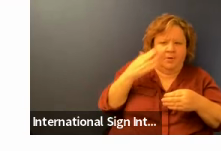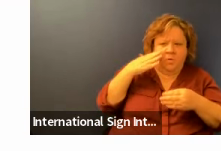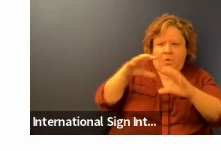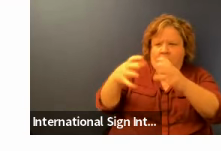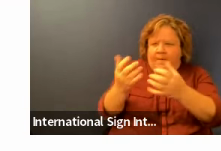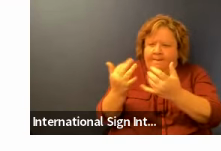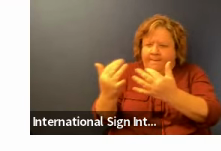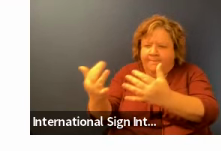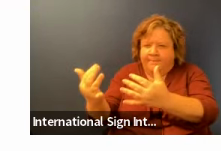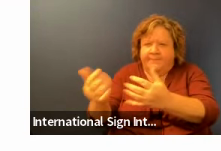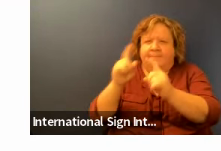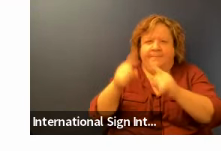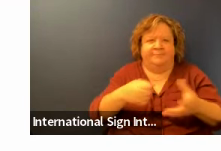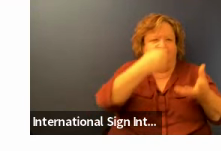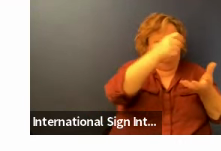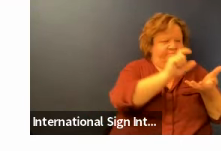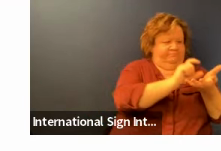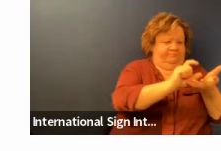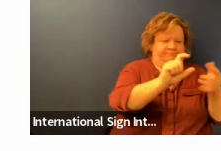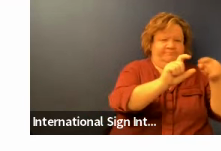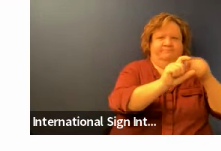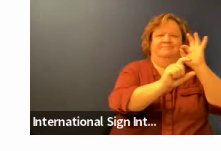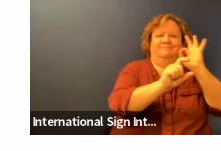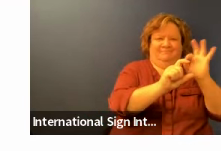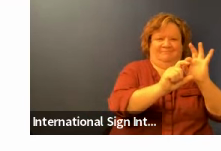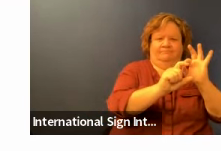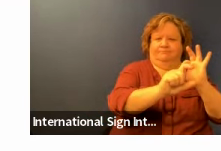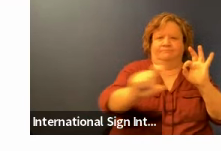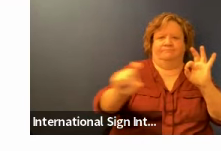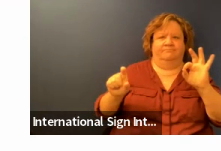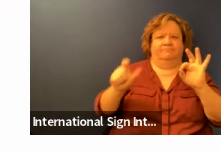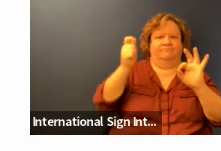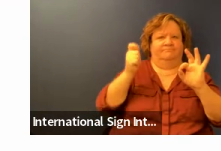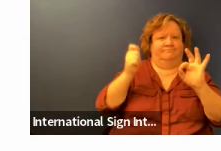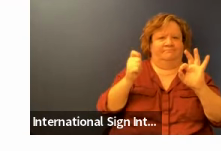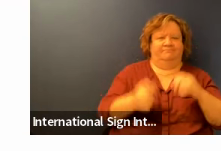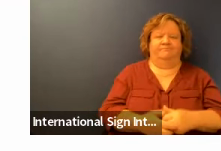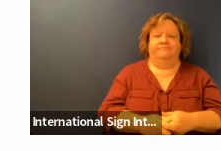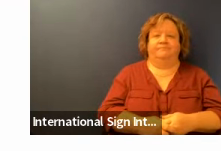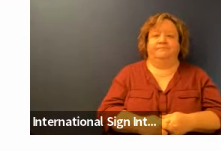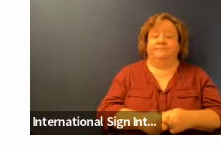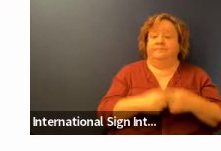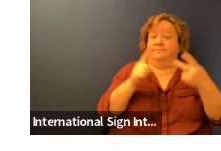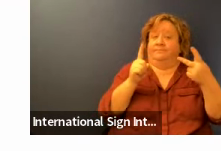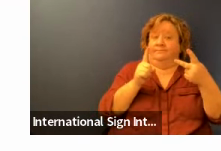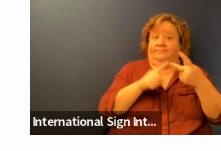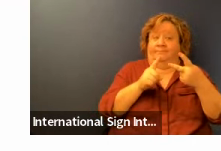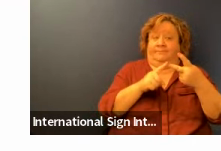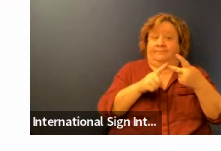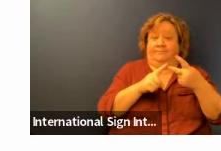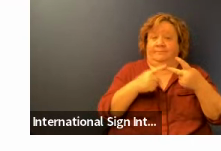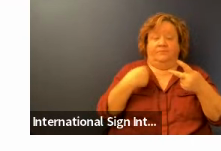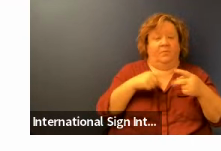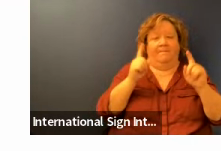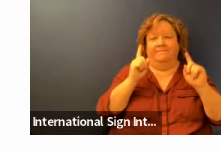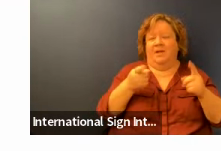approach, get to universal, yes, but it's not enough to have a universal coverage. We need to have a